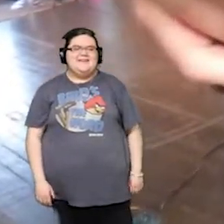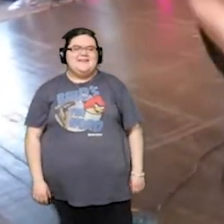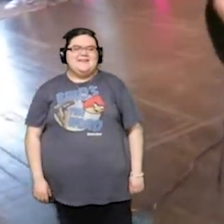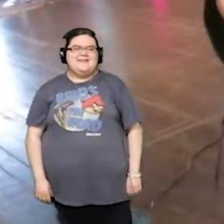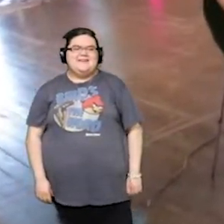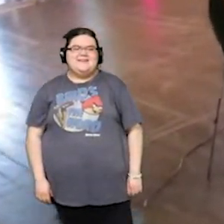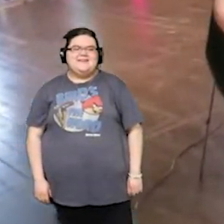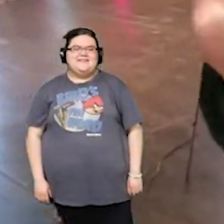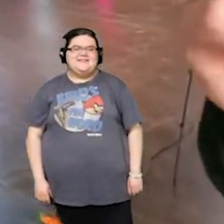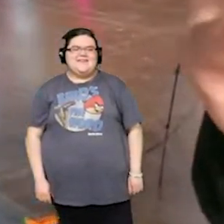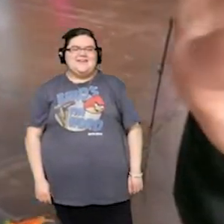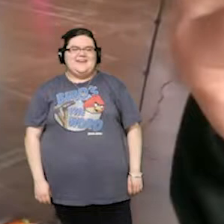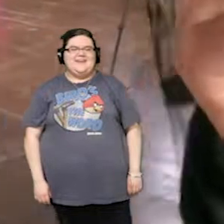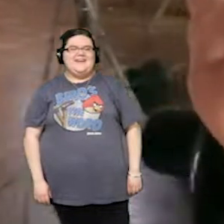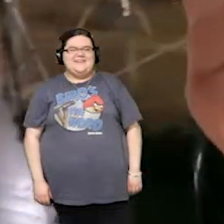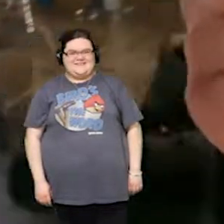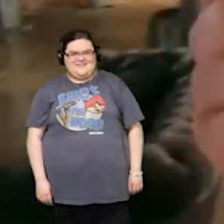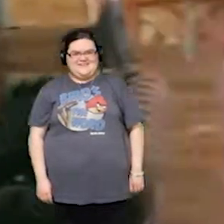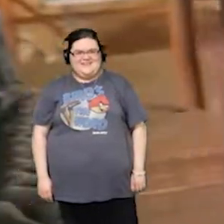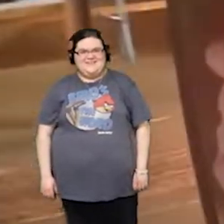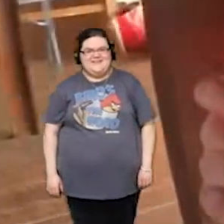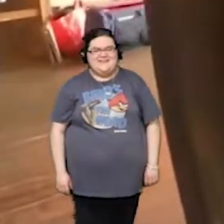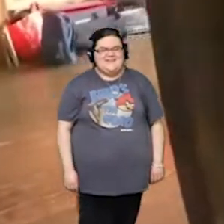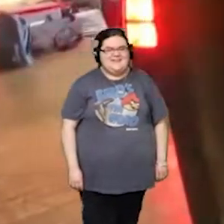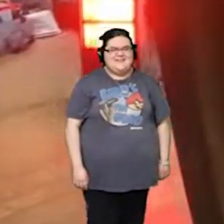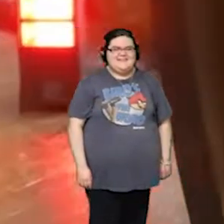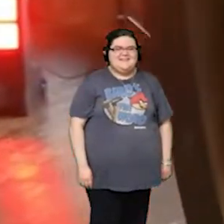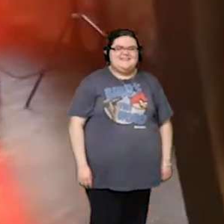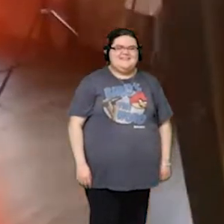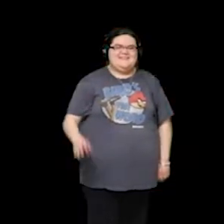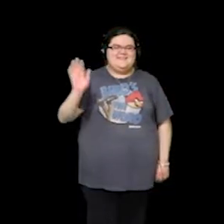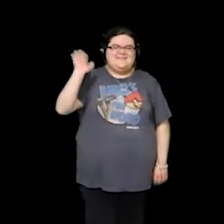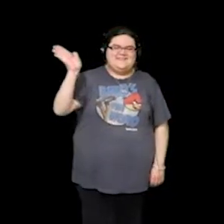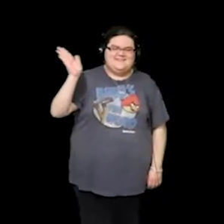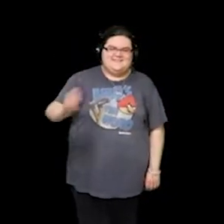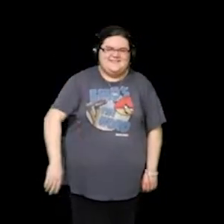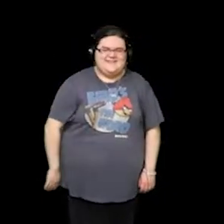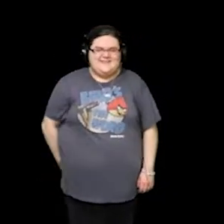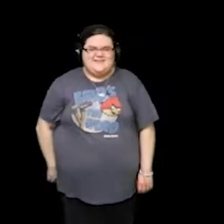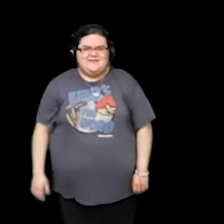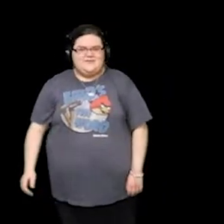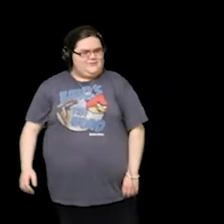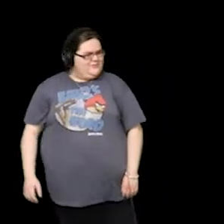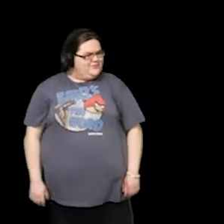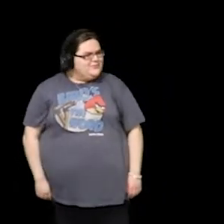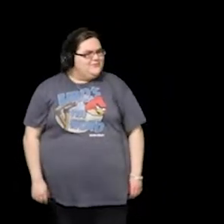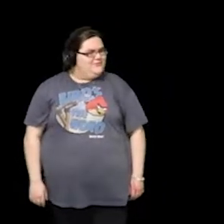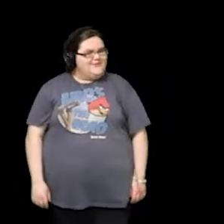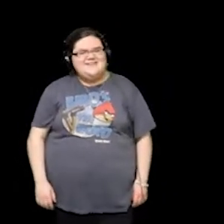I like this kind of stuff. So yeah, big up Hollyland for these wireless transmitters. And yeah, goodbye. Money worm.